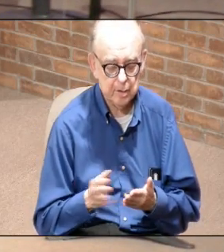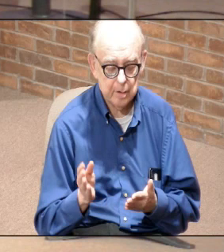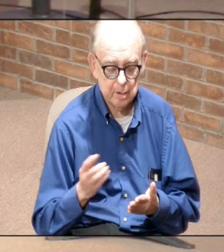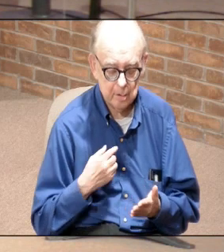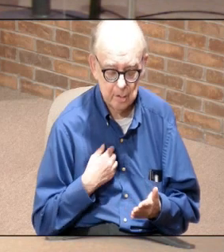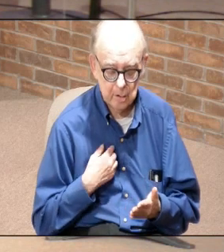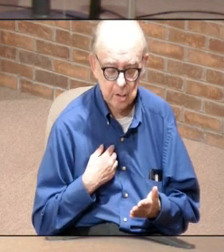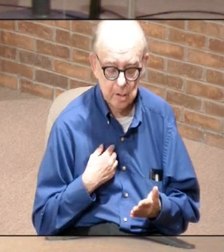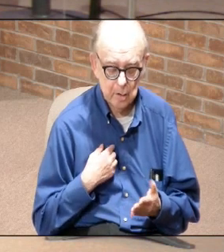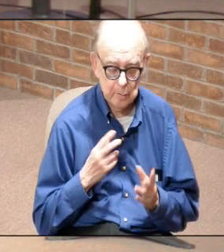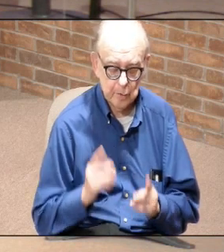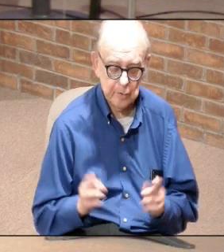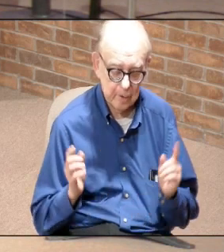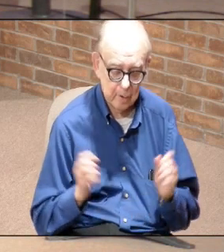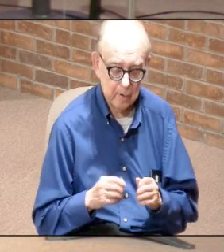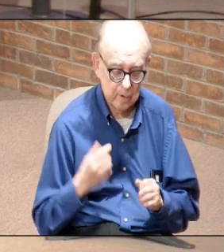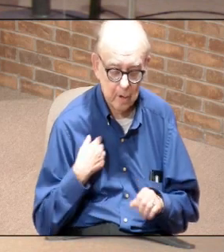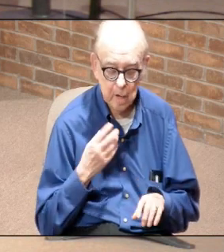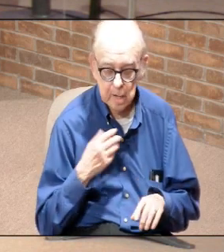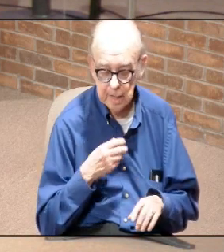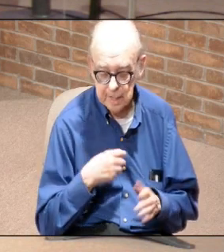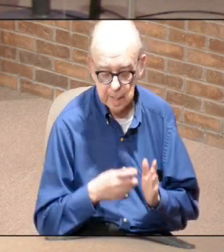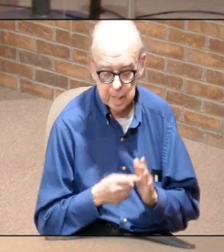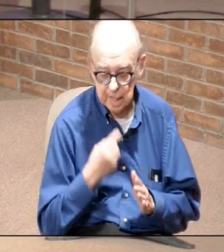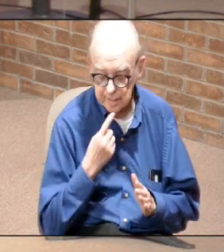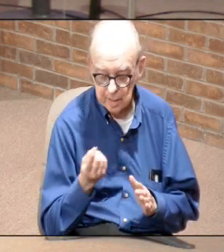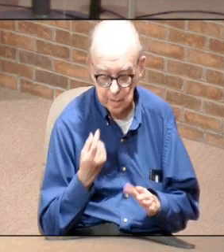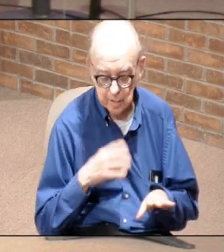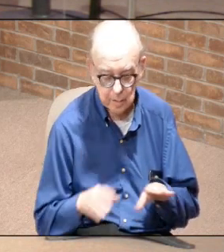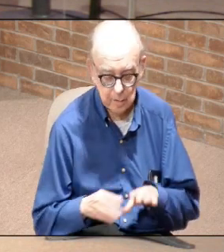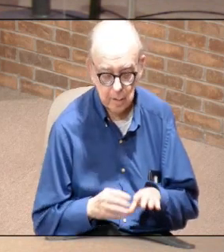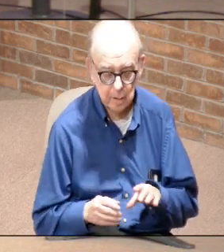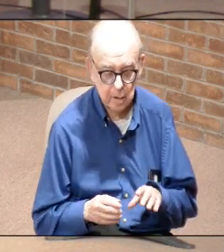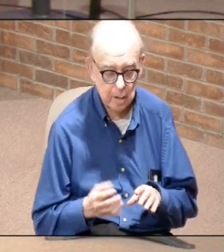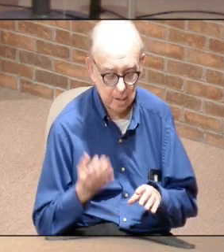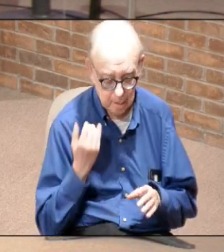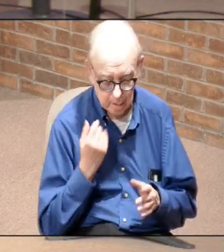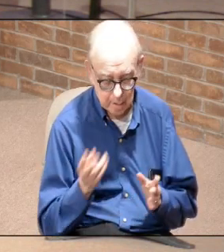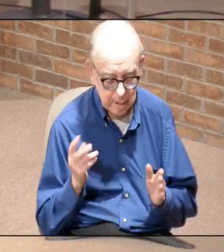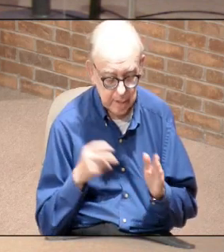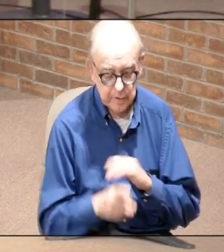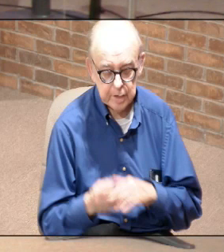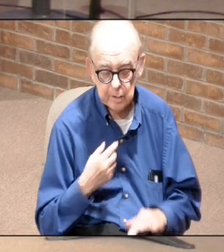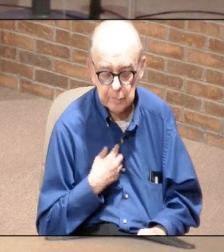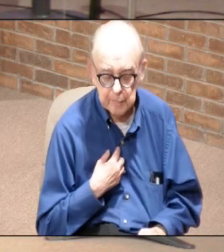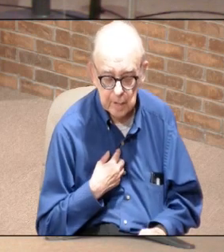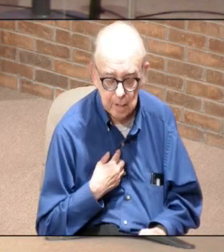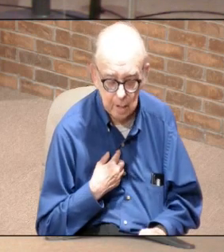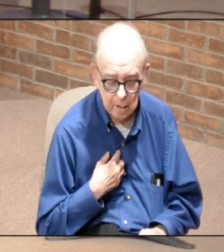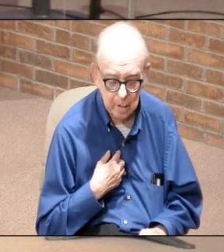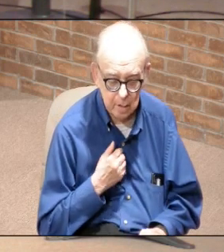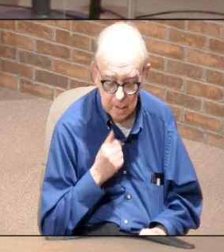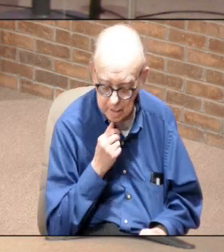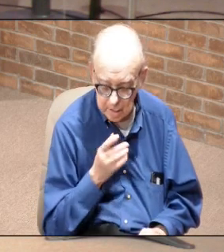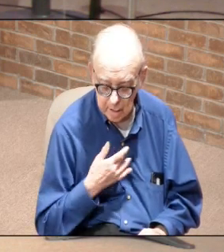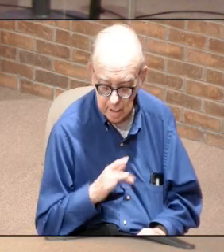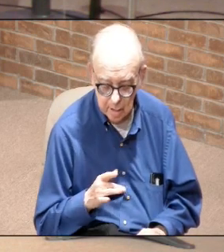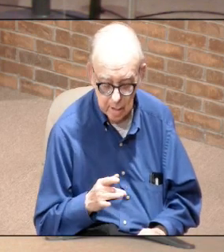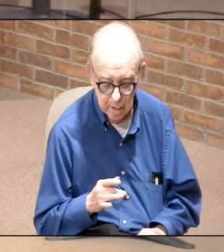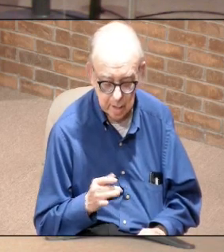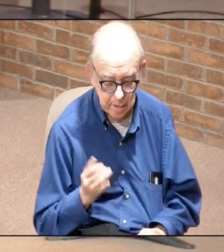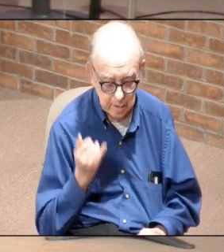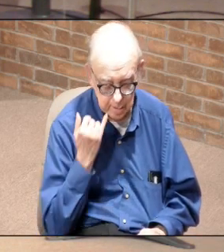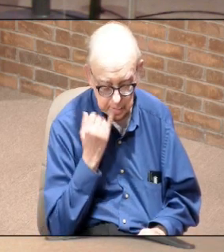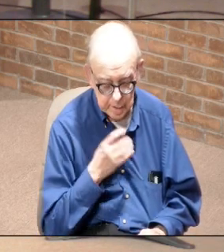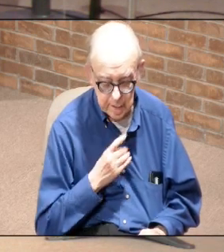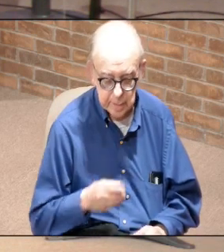to fight, and here's what I'll do. If he kills me, not injures me, if